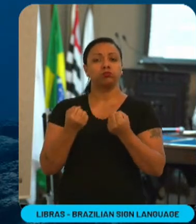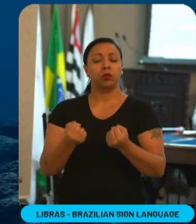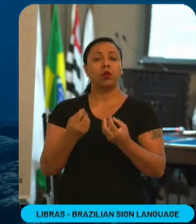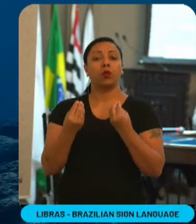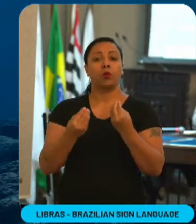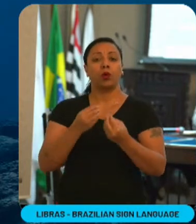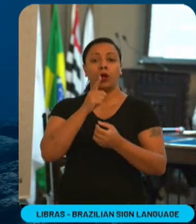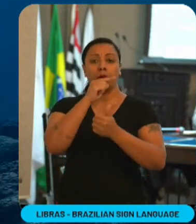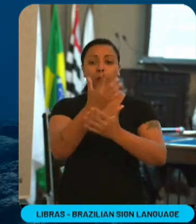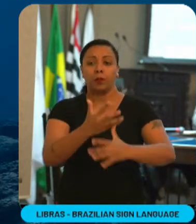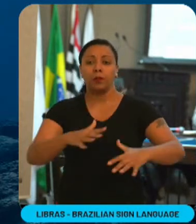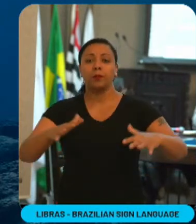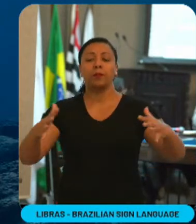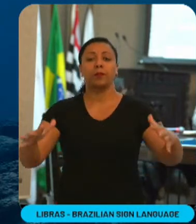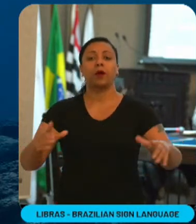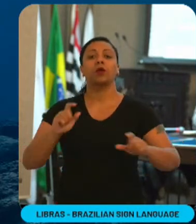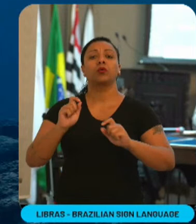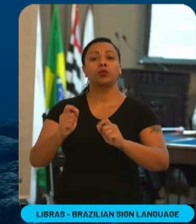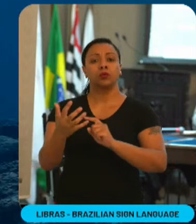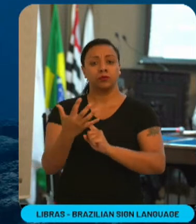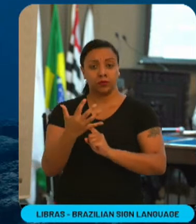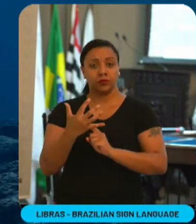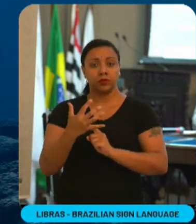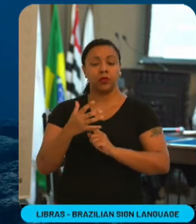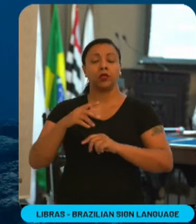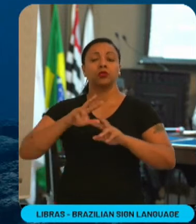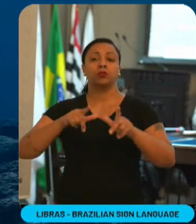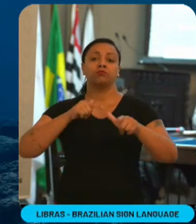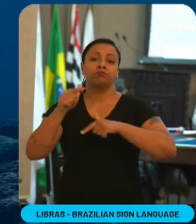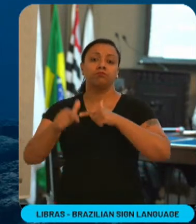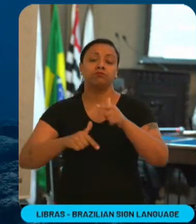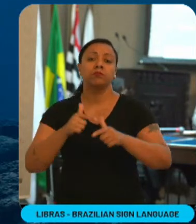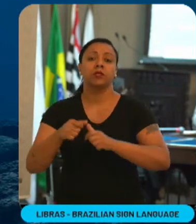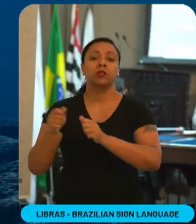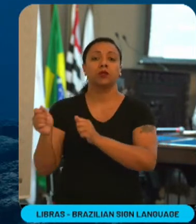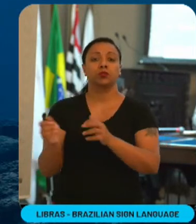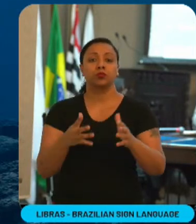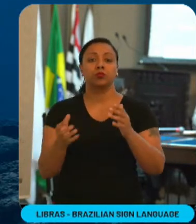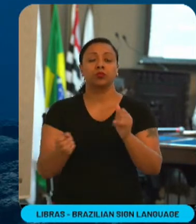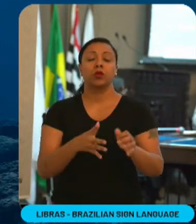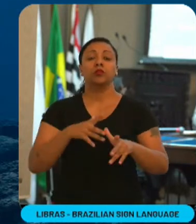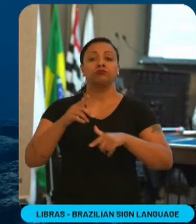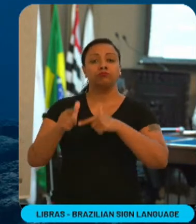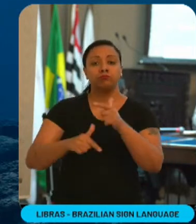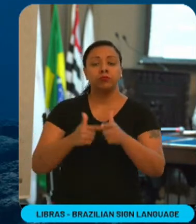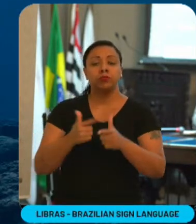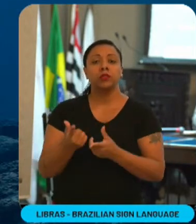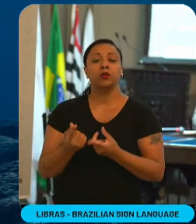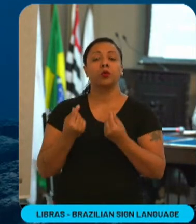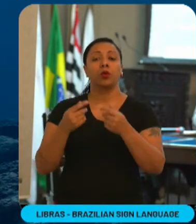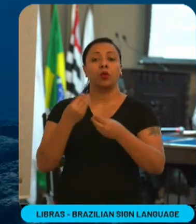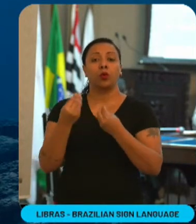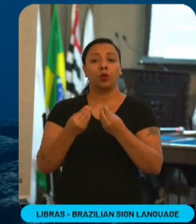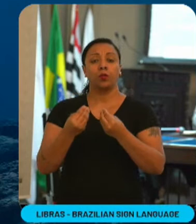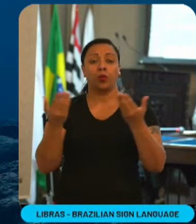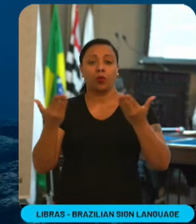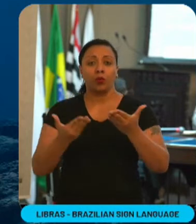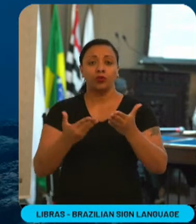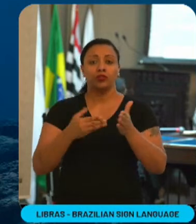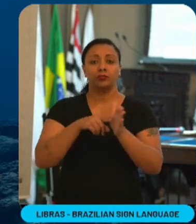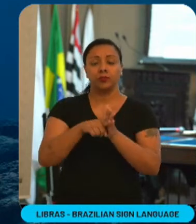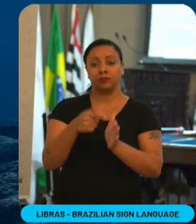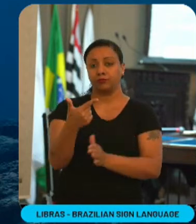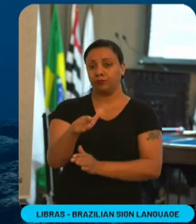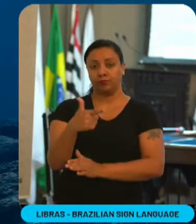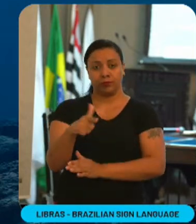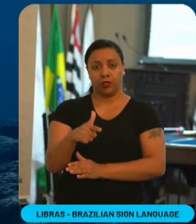create a measurement, like to say, for example, to Brazil, what's the weight of the sea,